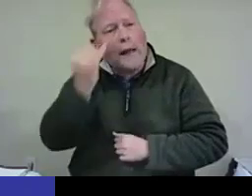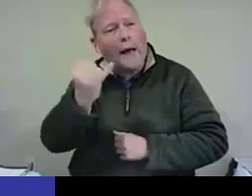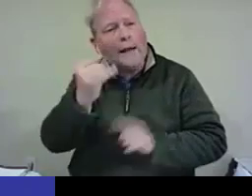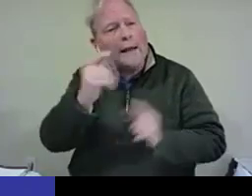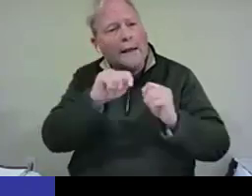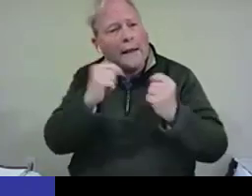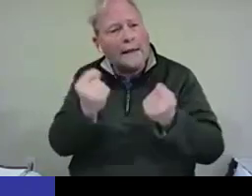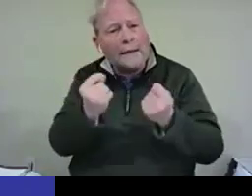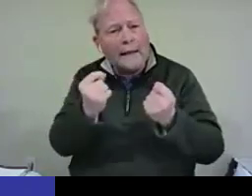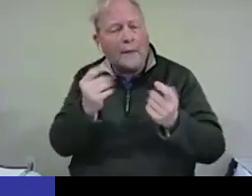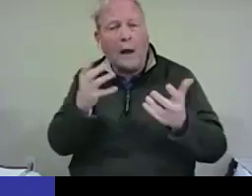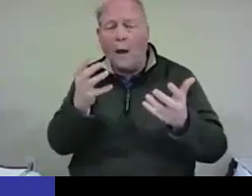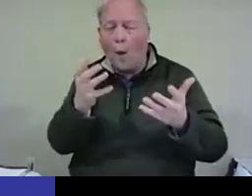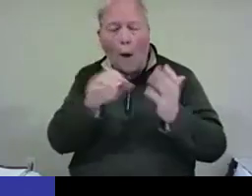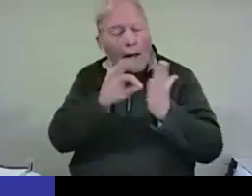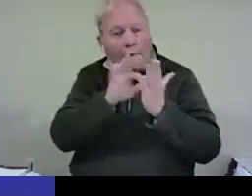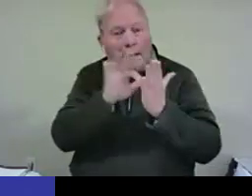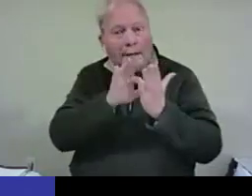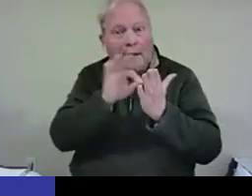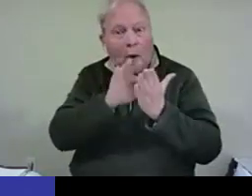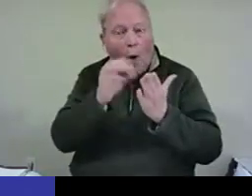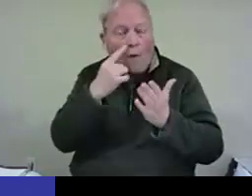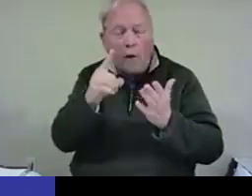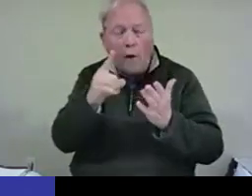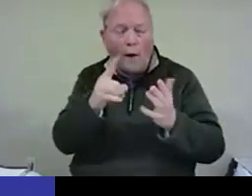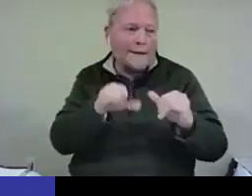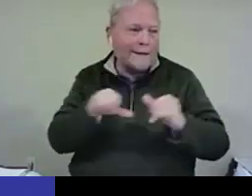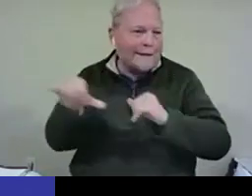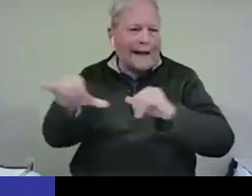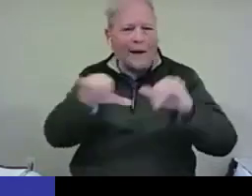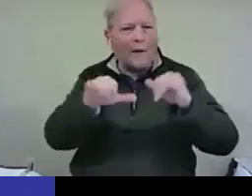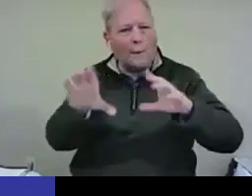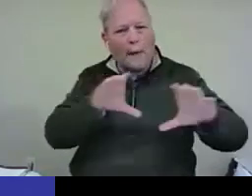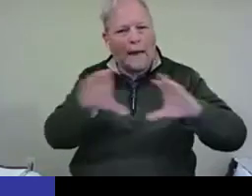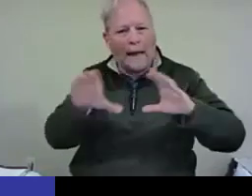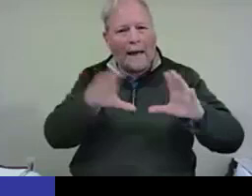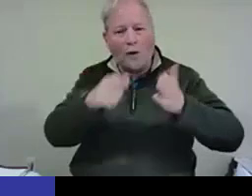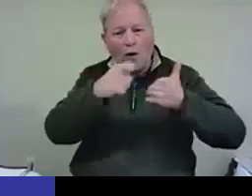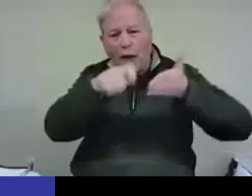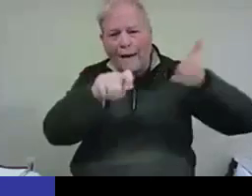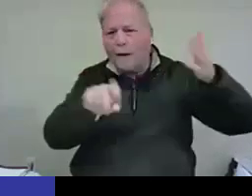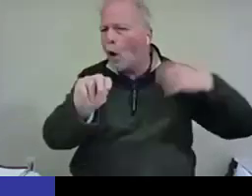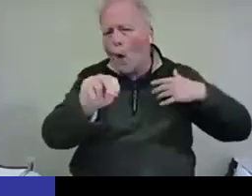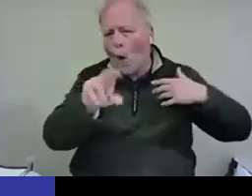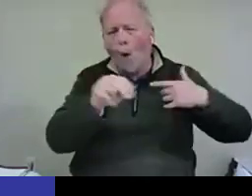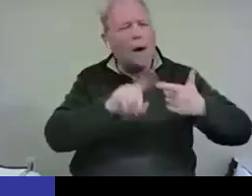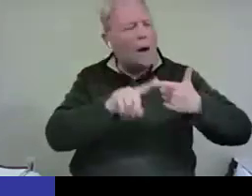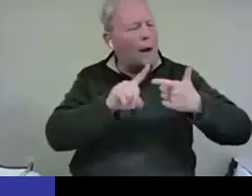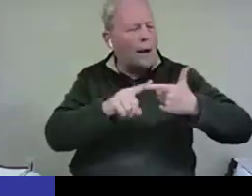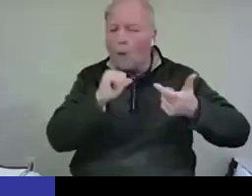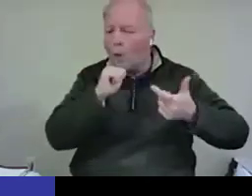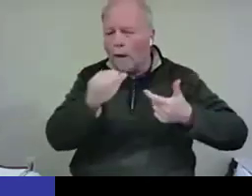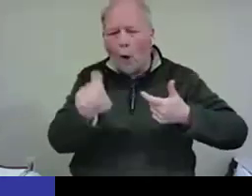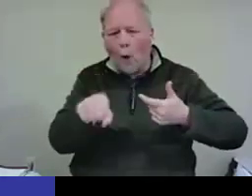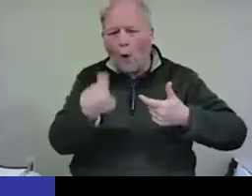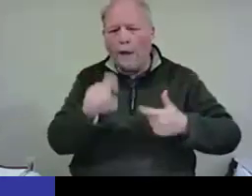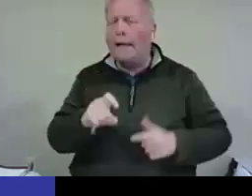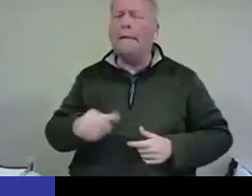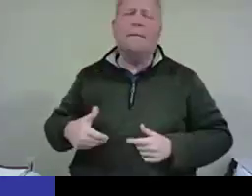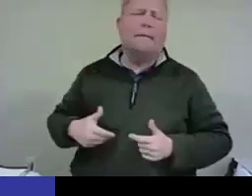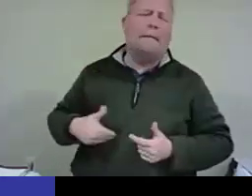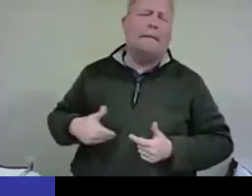a score or a set of scores on standardized behavior checklists, nor are they relying on subjective information or